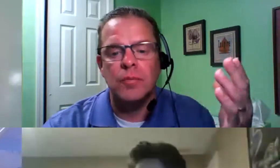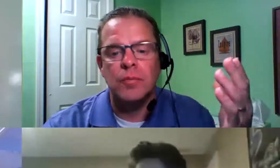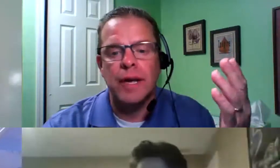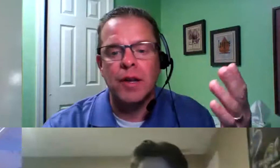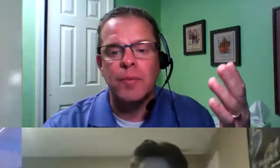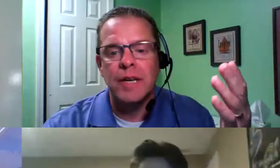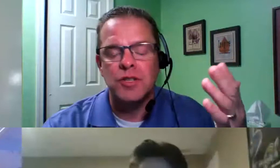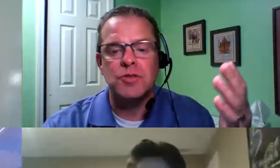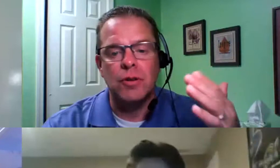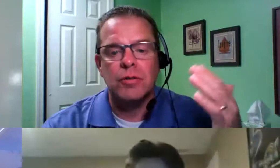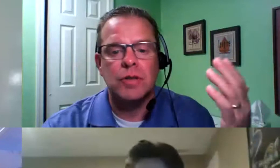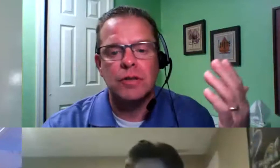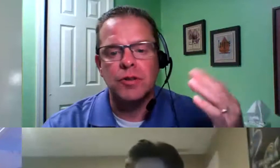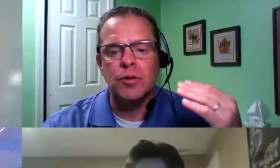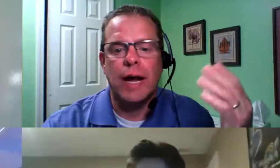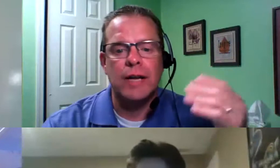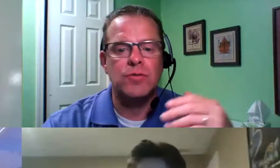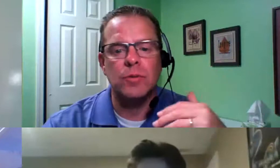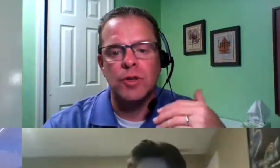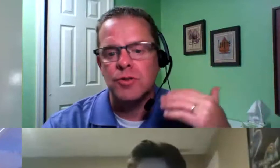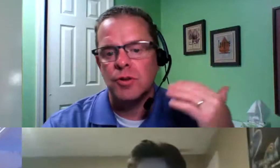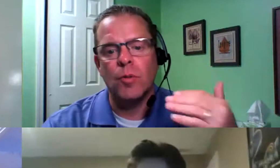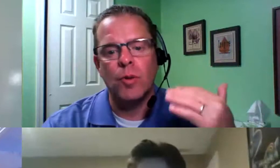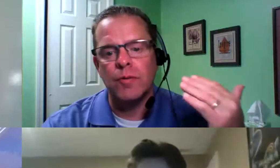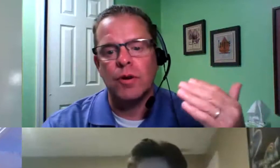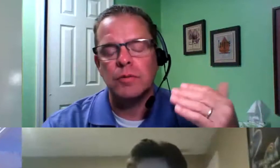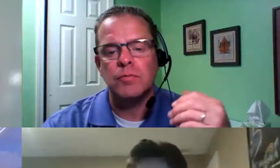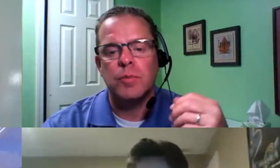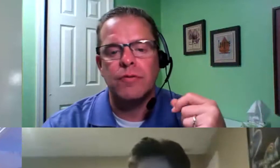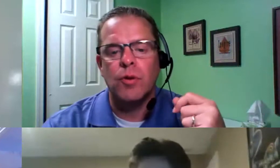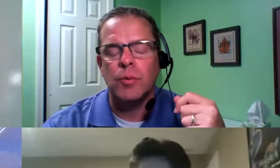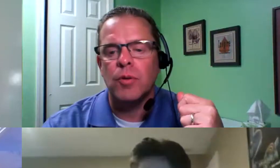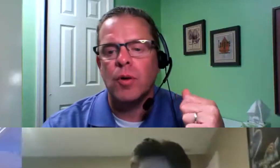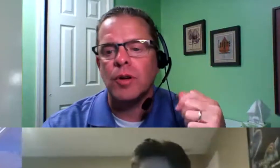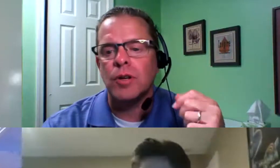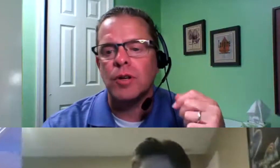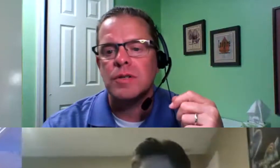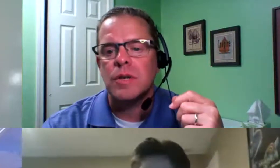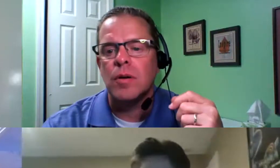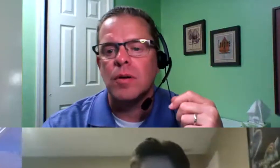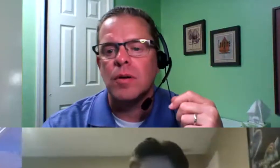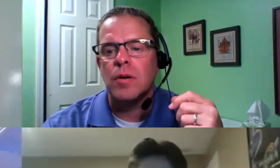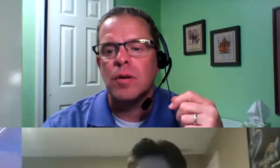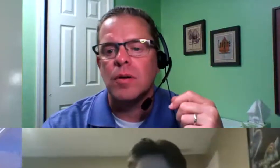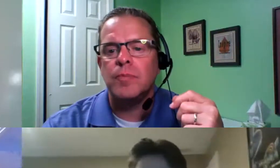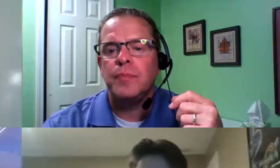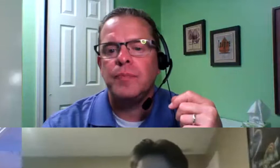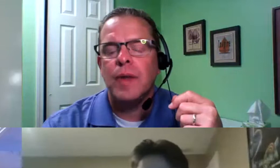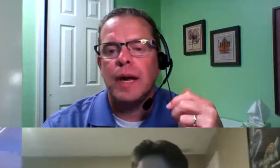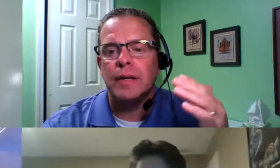all-star LMS user, a Google Classroom user, or whatever platform you all were using. So,